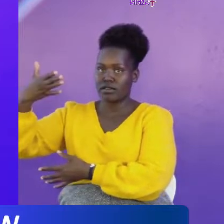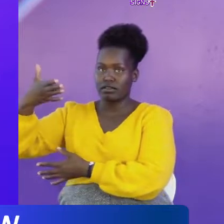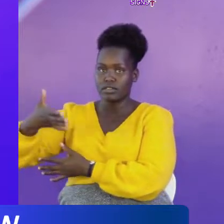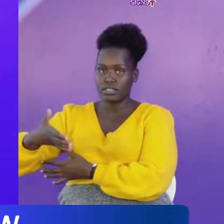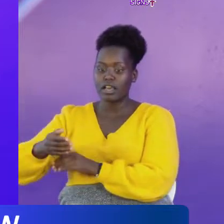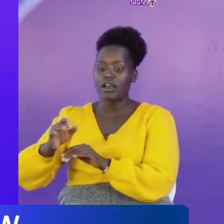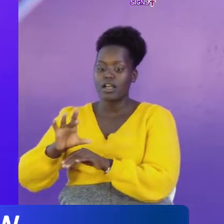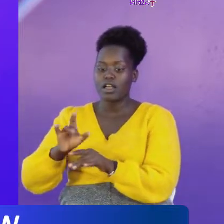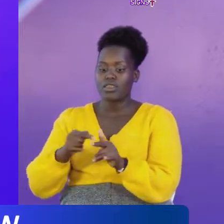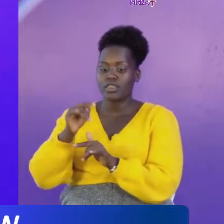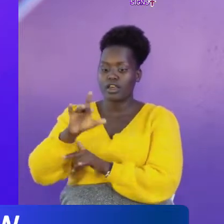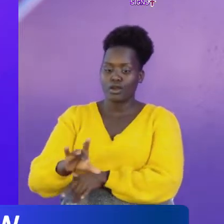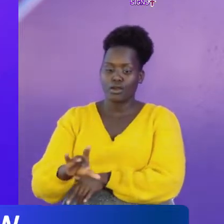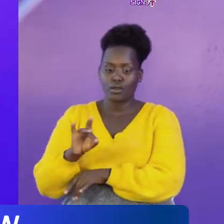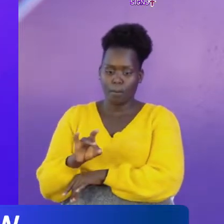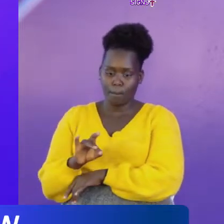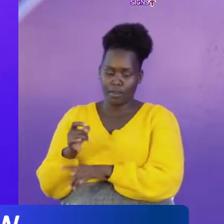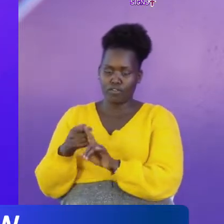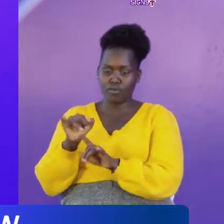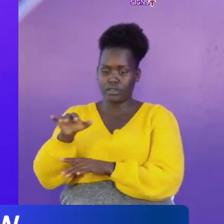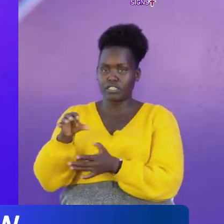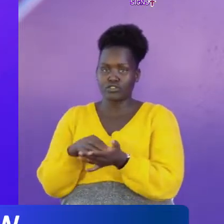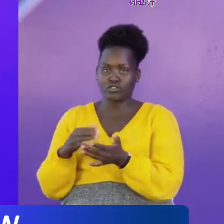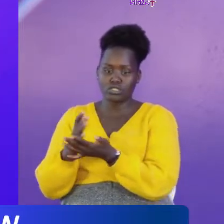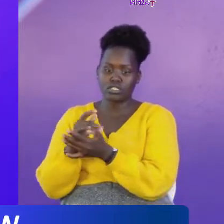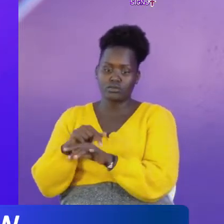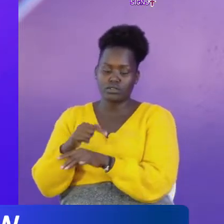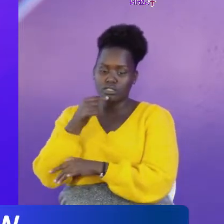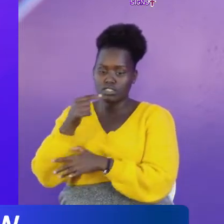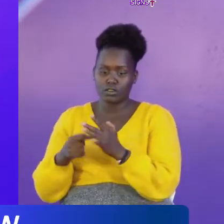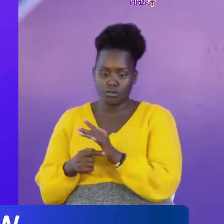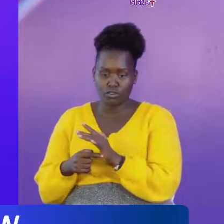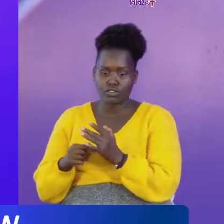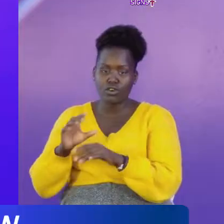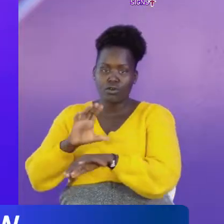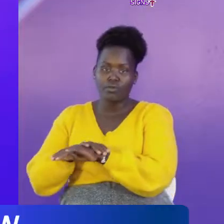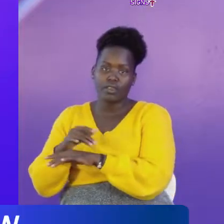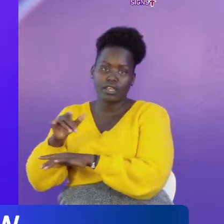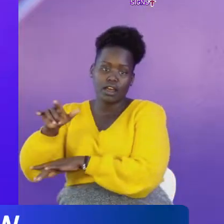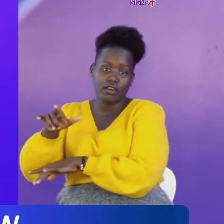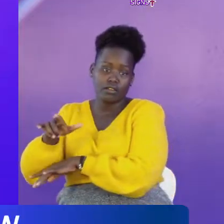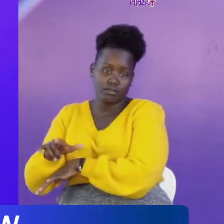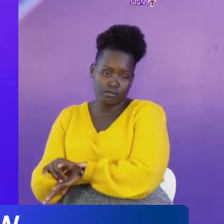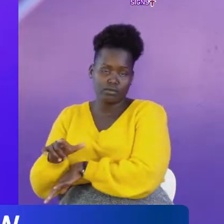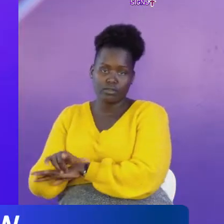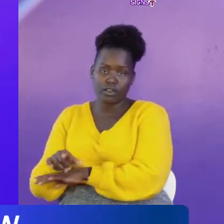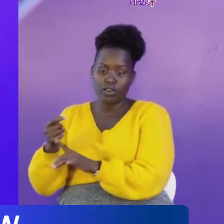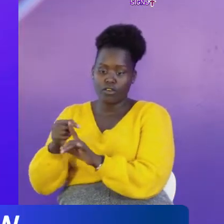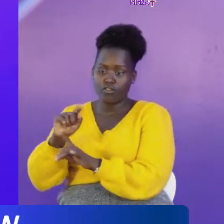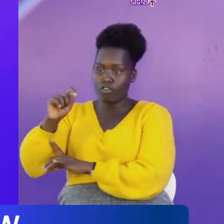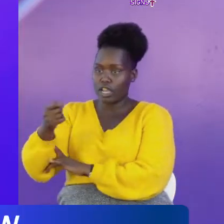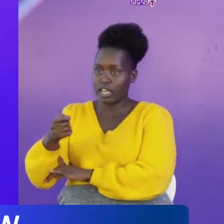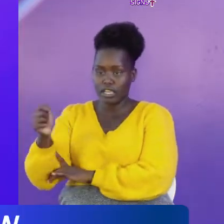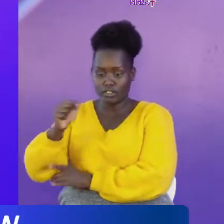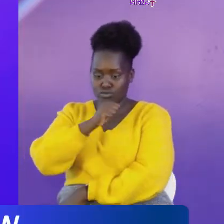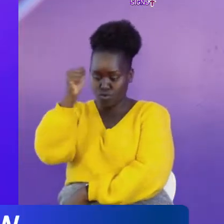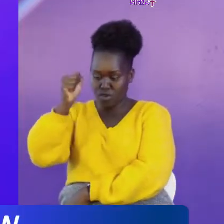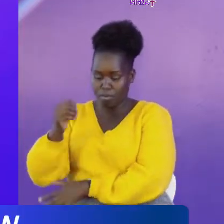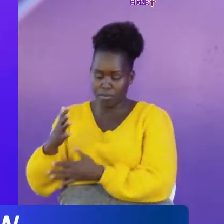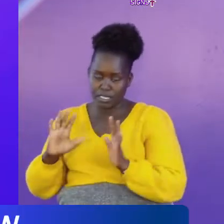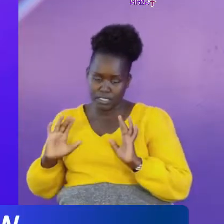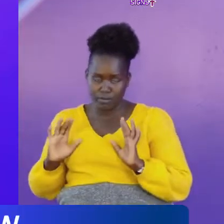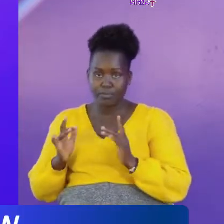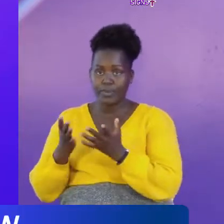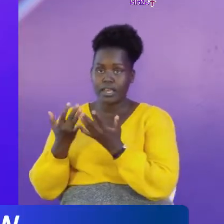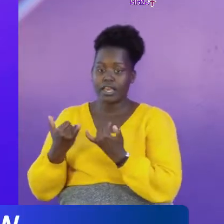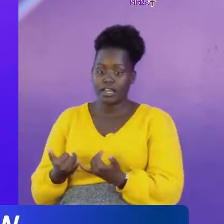you pick yourself out of that situation. Sometimes they say we've sunk this low for Kenyans actually to wake up. Yeah. Because right